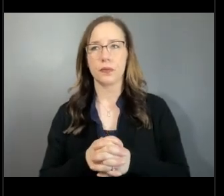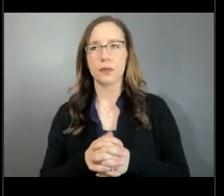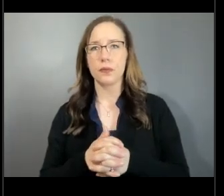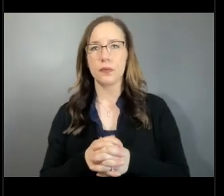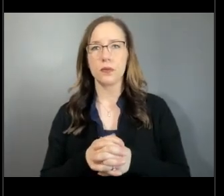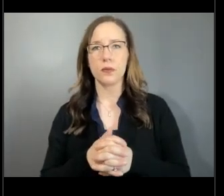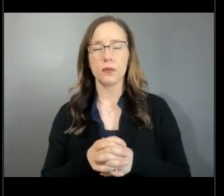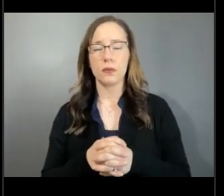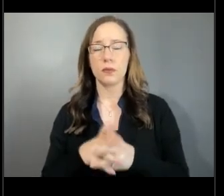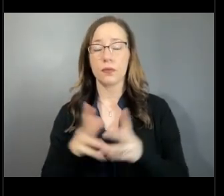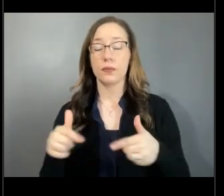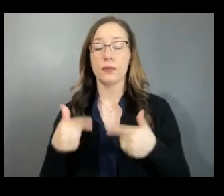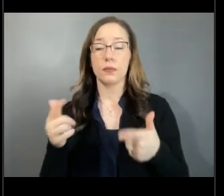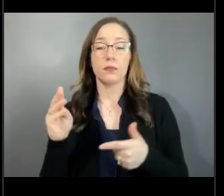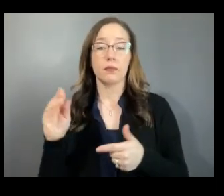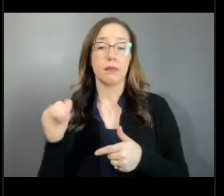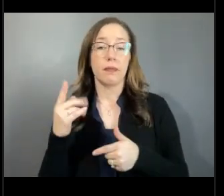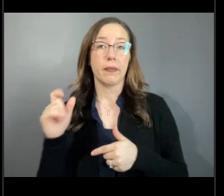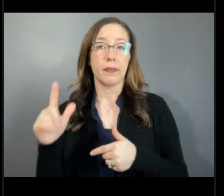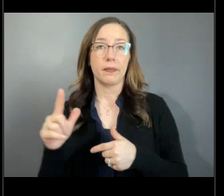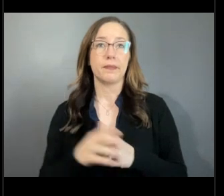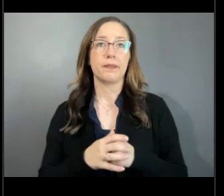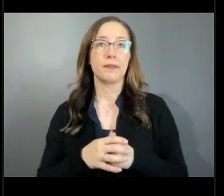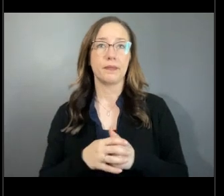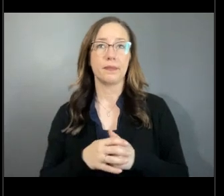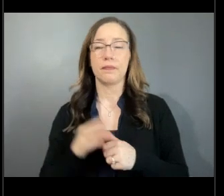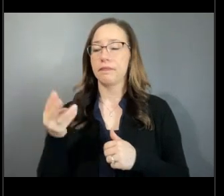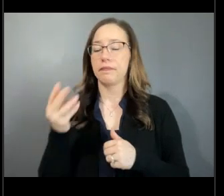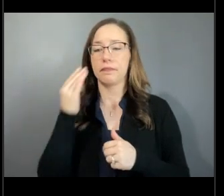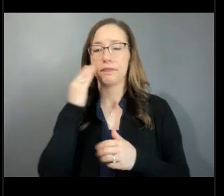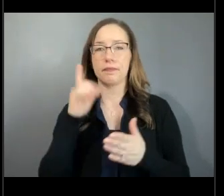And Michael, back to you for our 6th knowledge check.